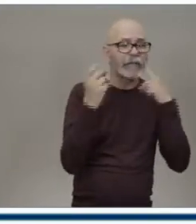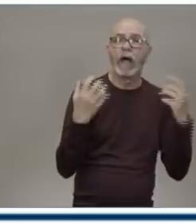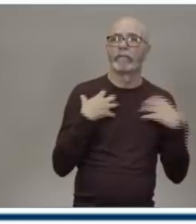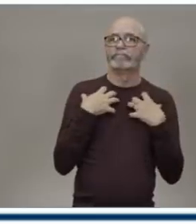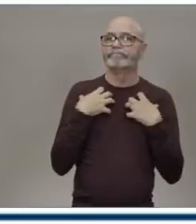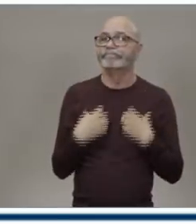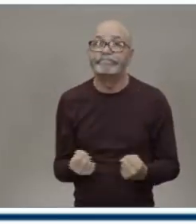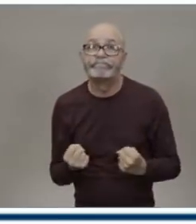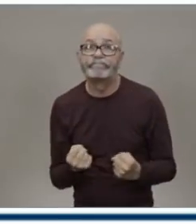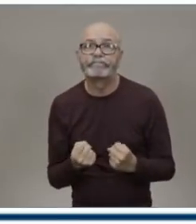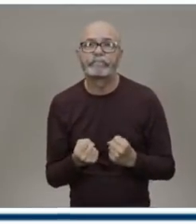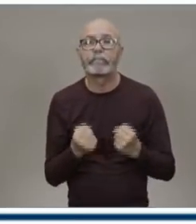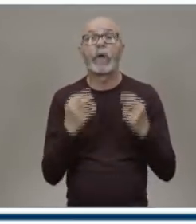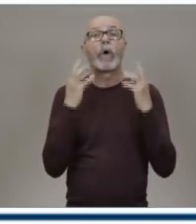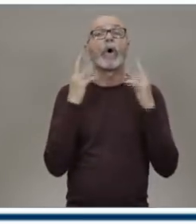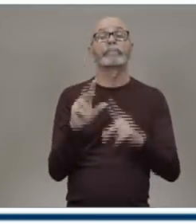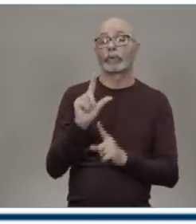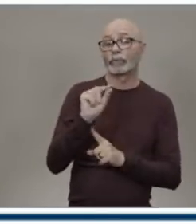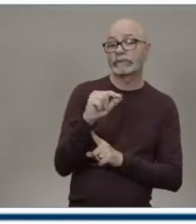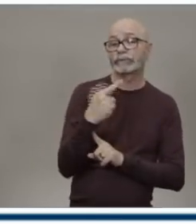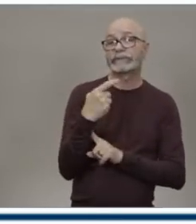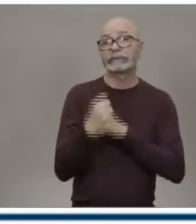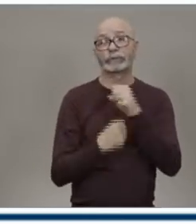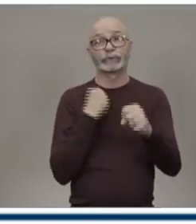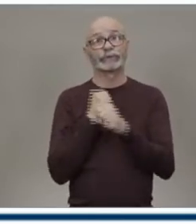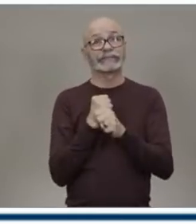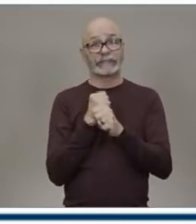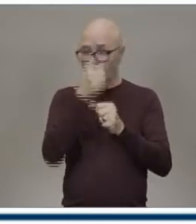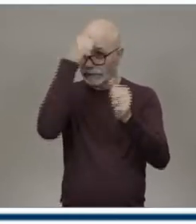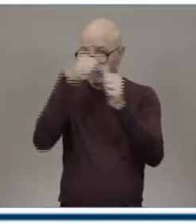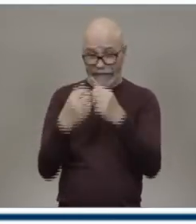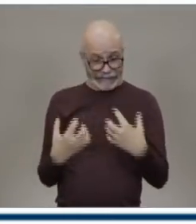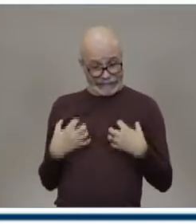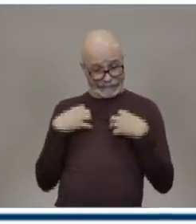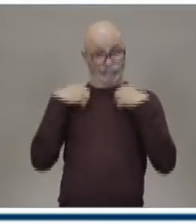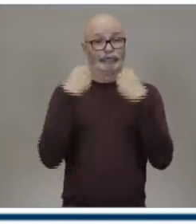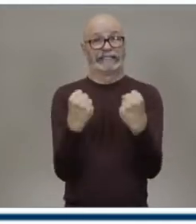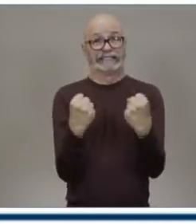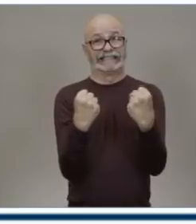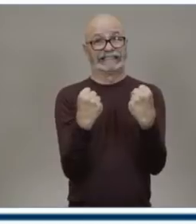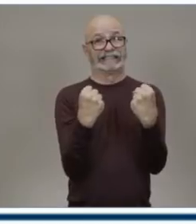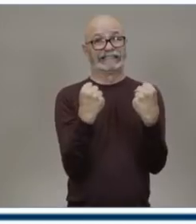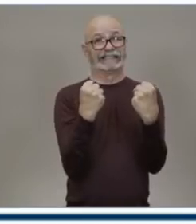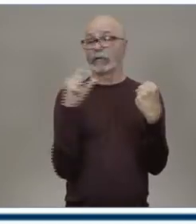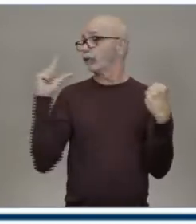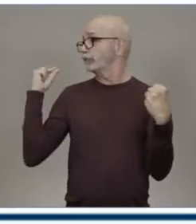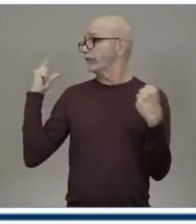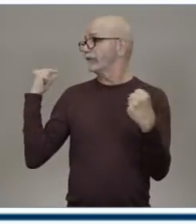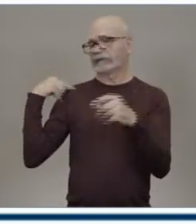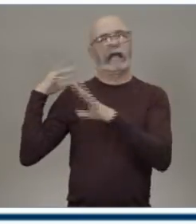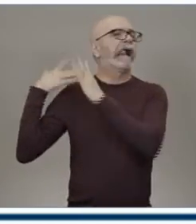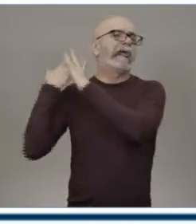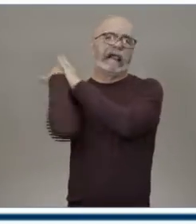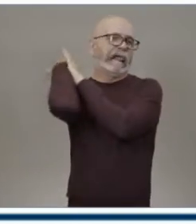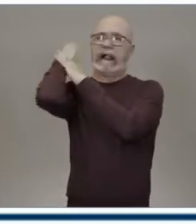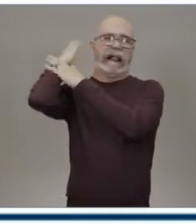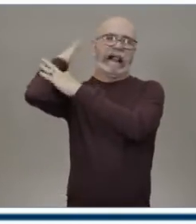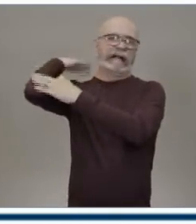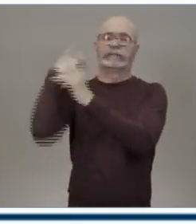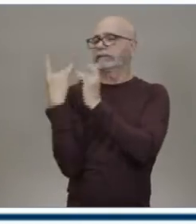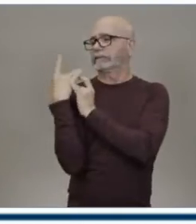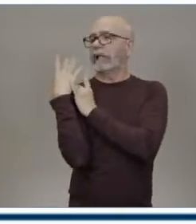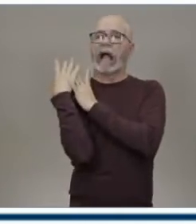2021, take that strength and all that you've learned from 2020, the kindness, the love, and even